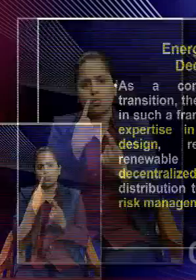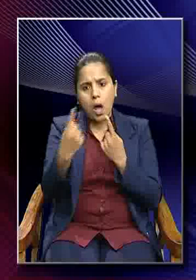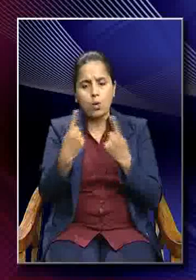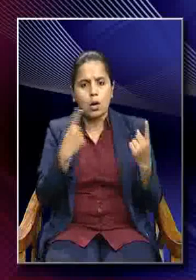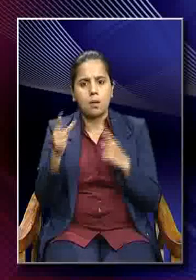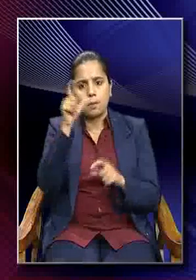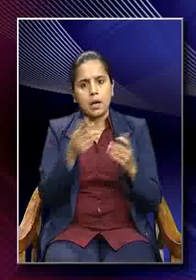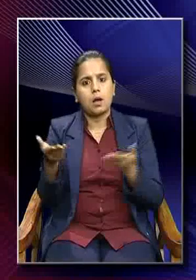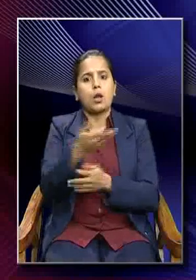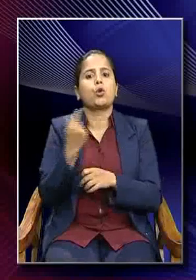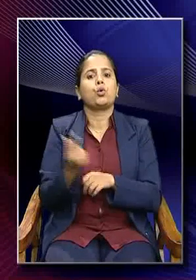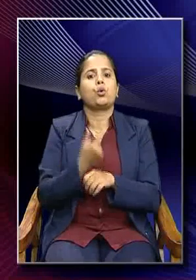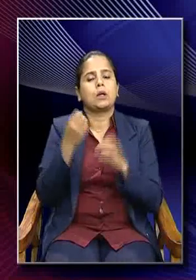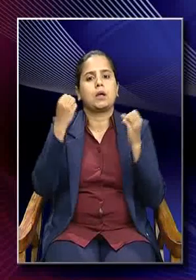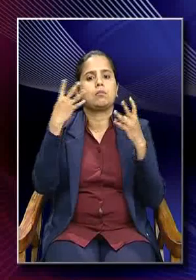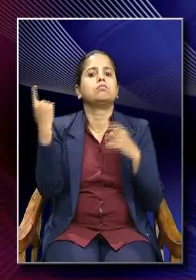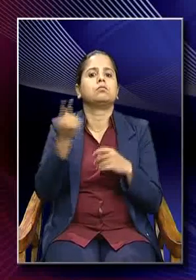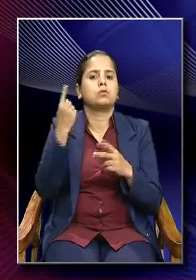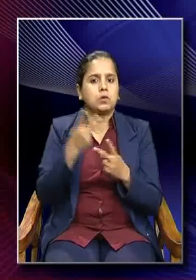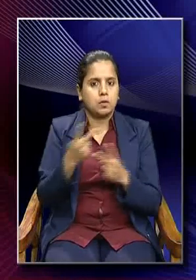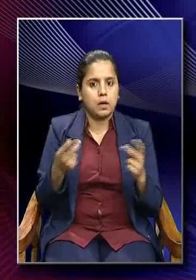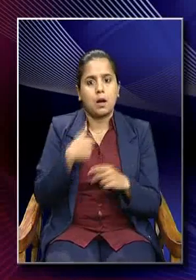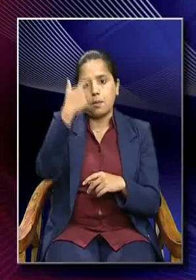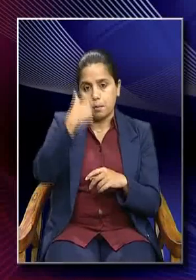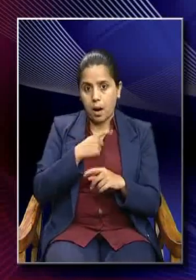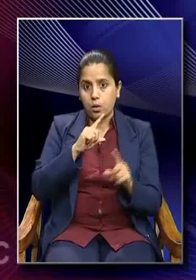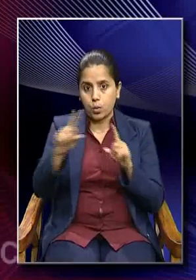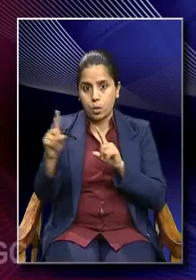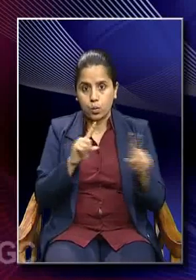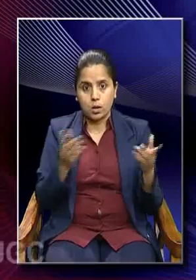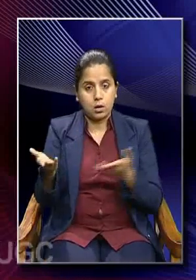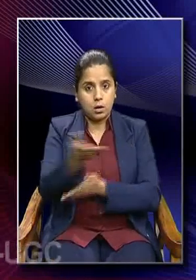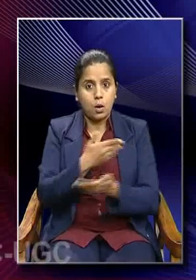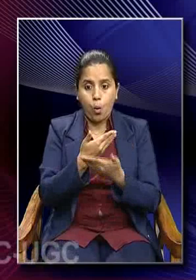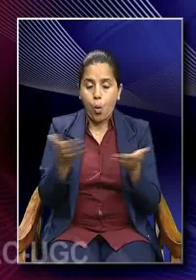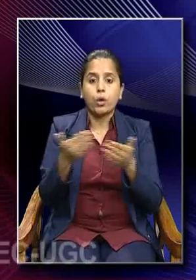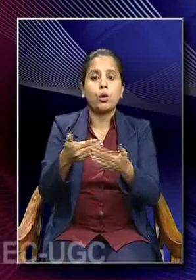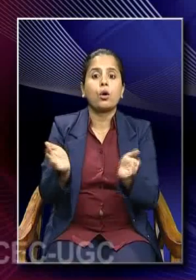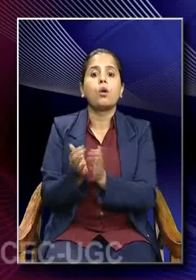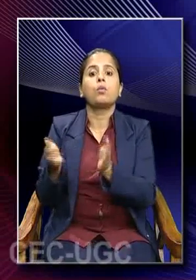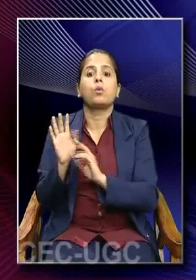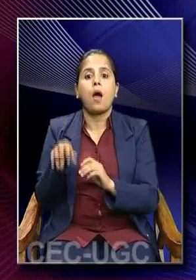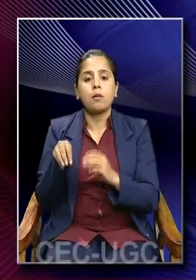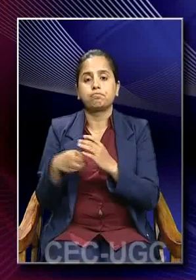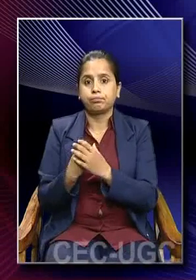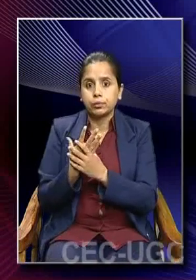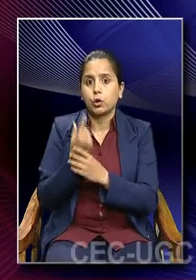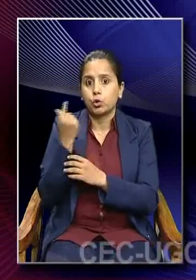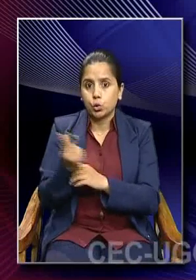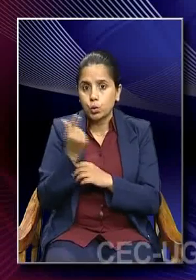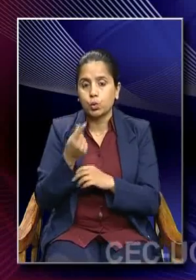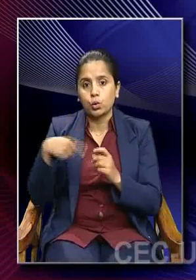individual who is using the electricity. Each person, each society, each community who is producing and using